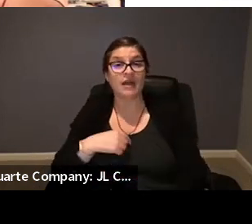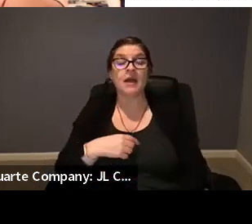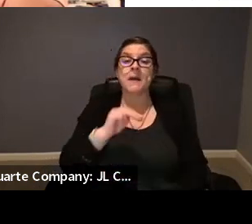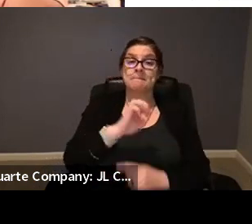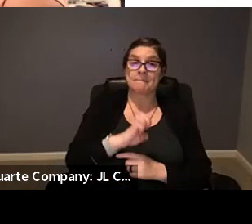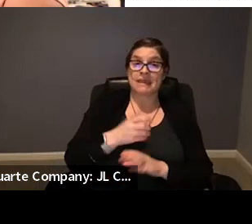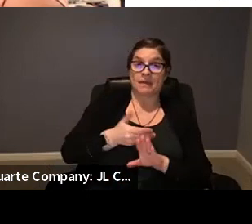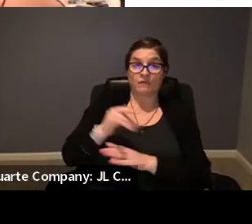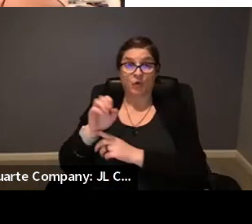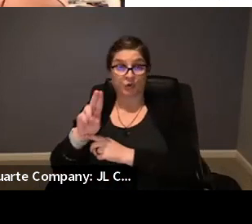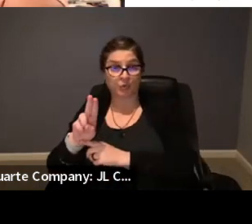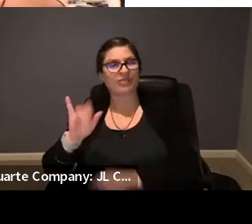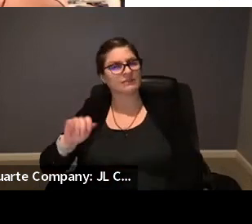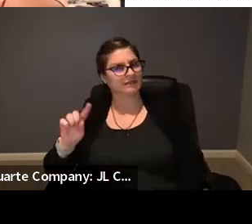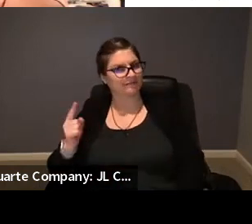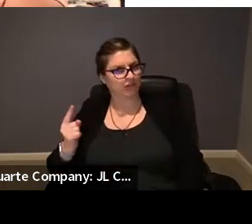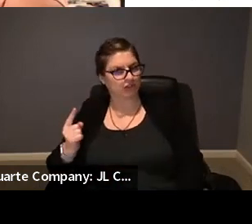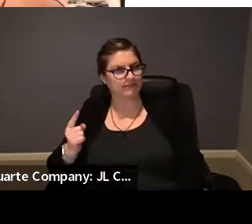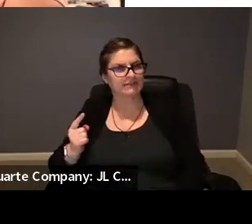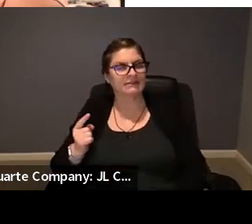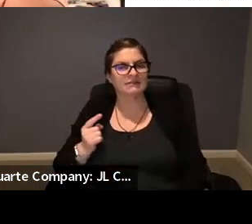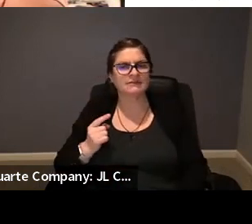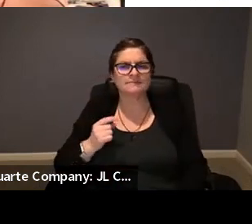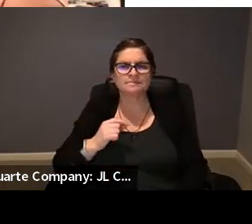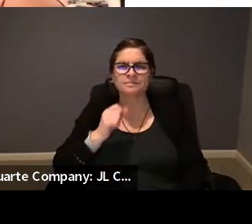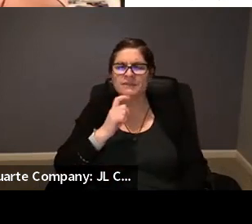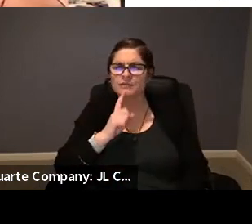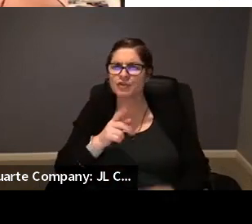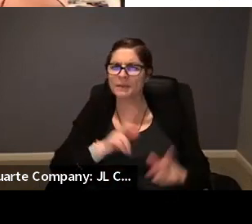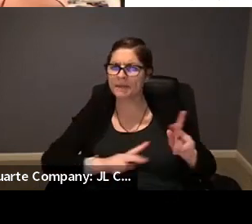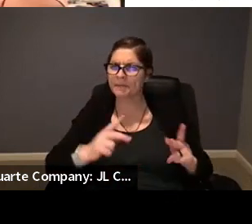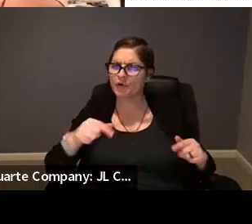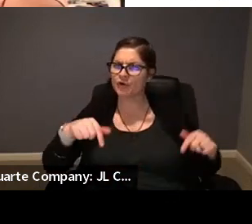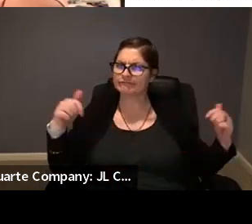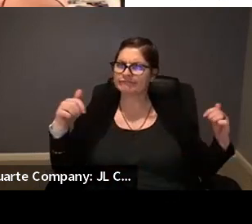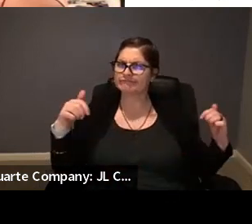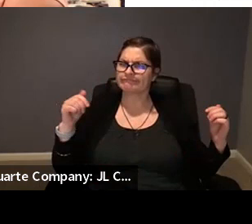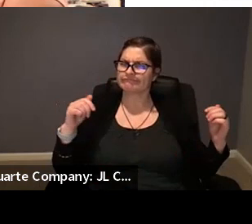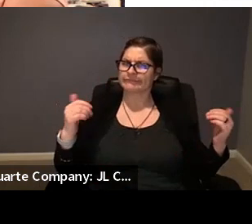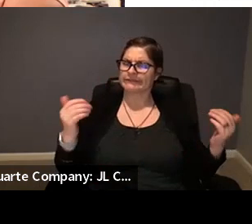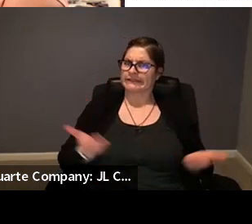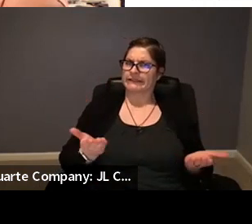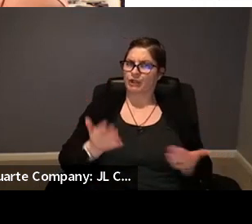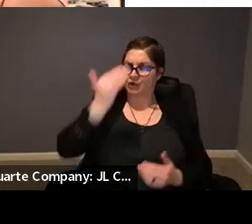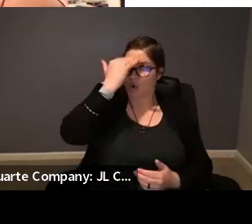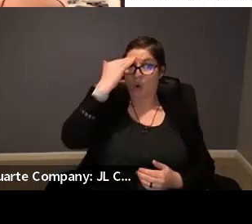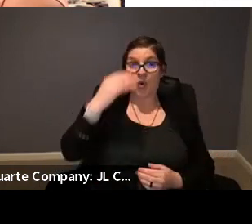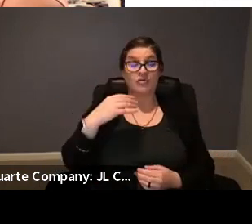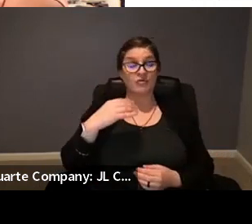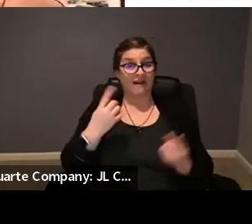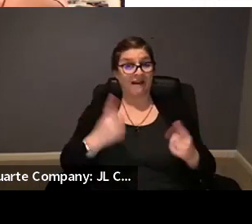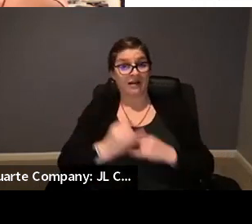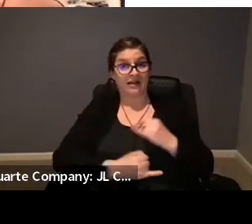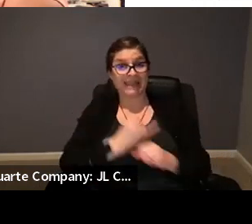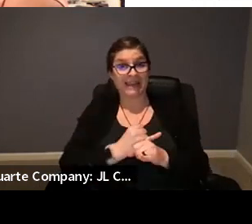the first, I don't know if the people here know that there was an international protest and that